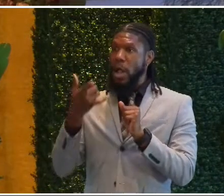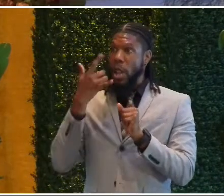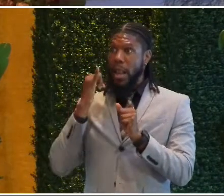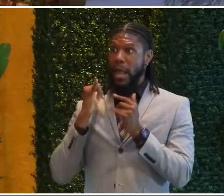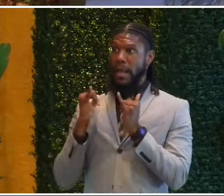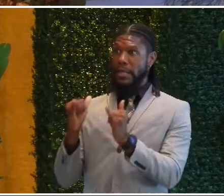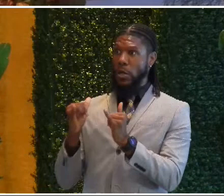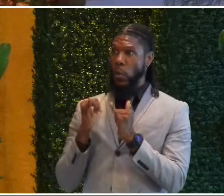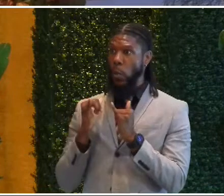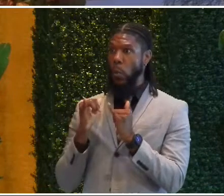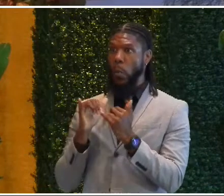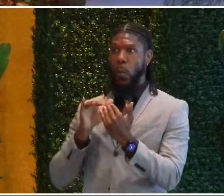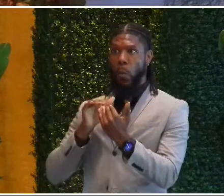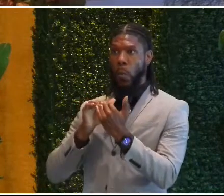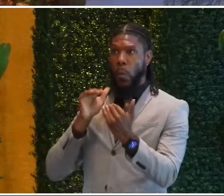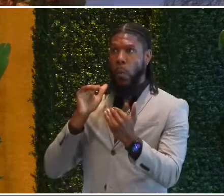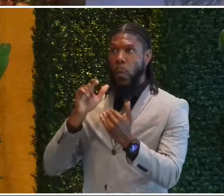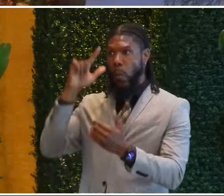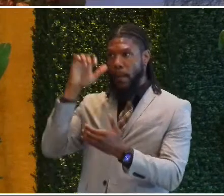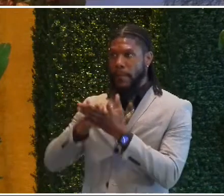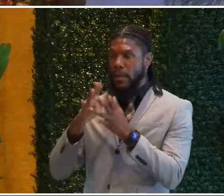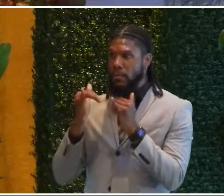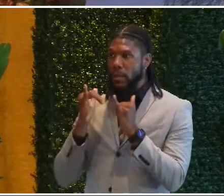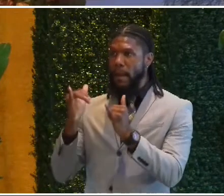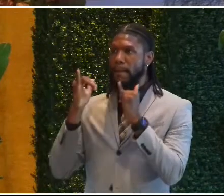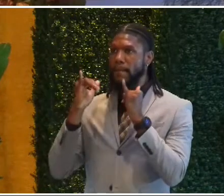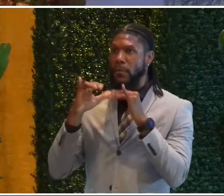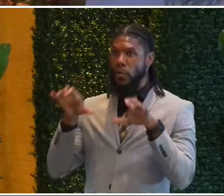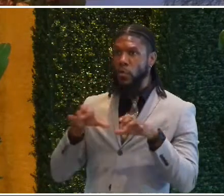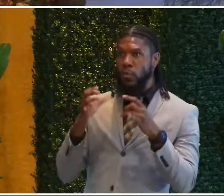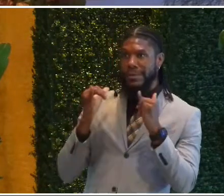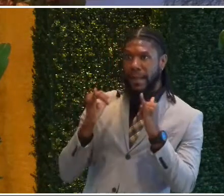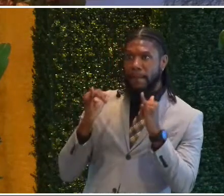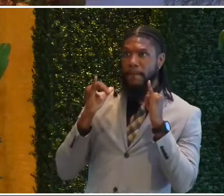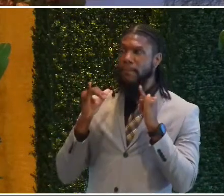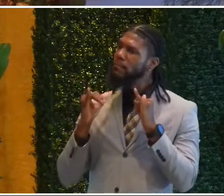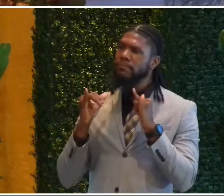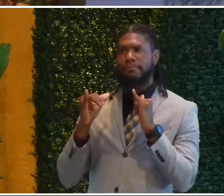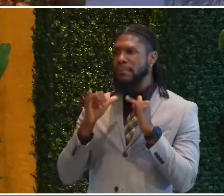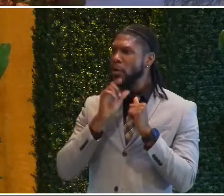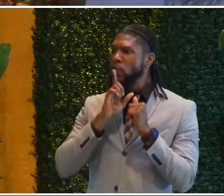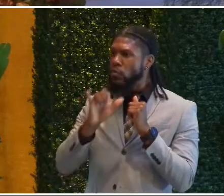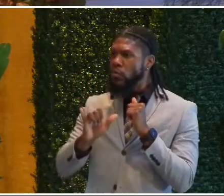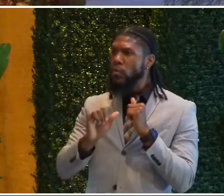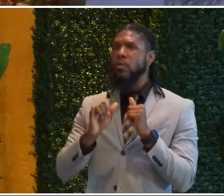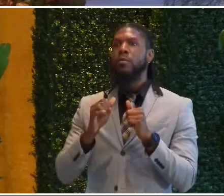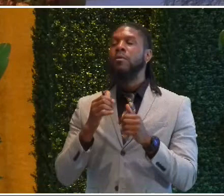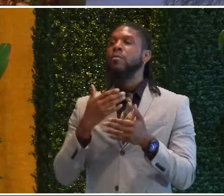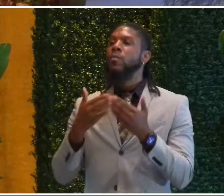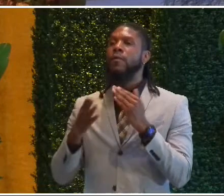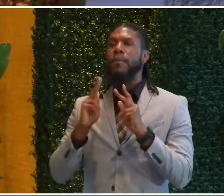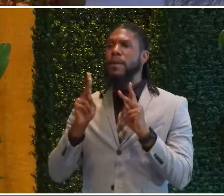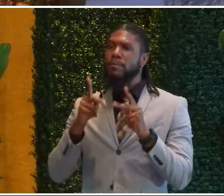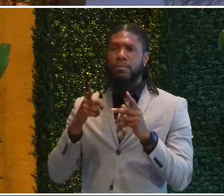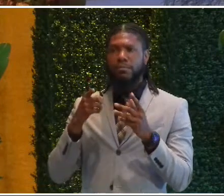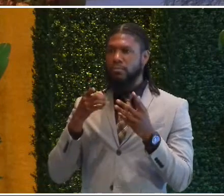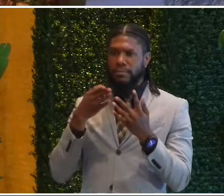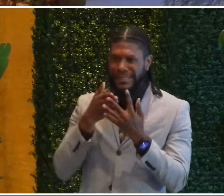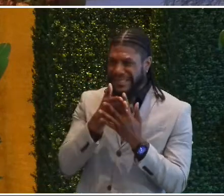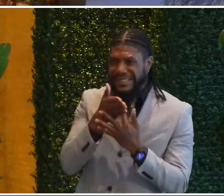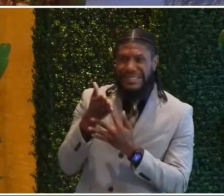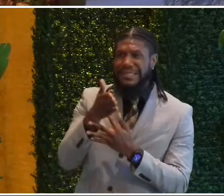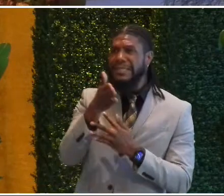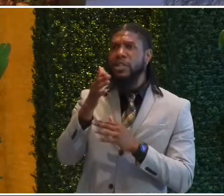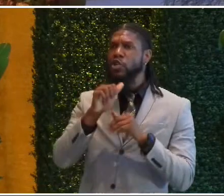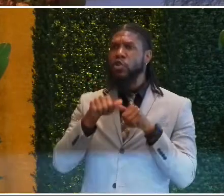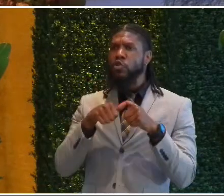believe like you, do exactly what you do. You can meet people where they are in a lot of ways and then ride